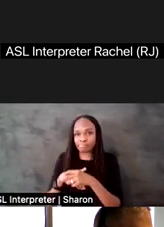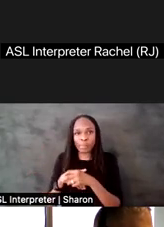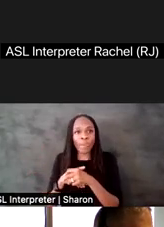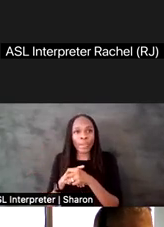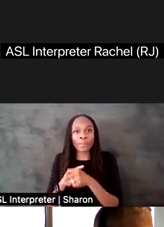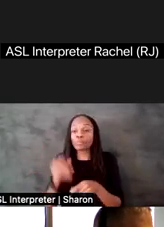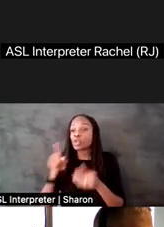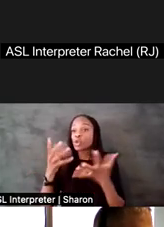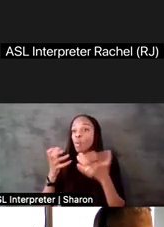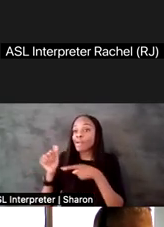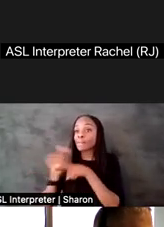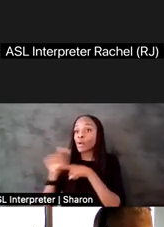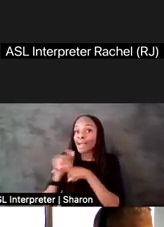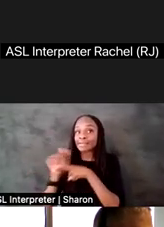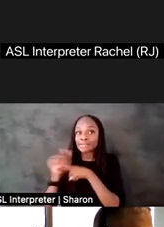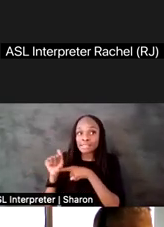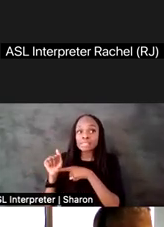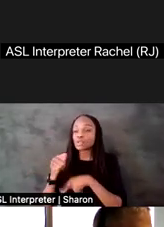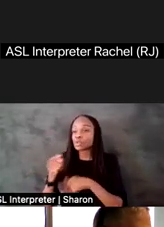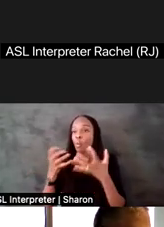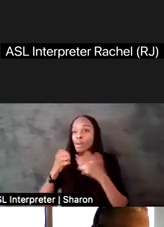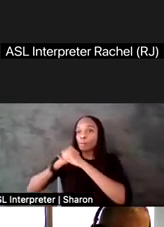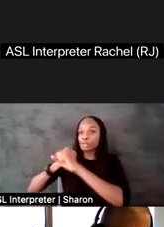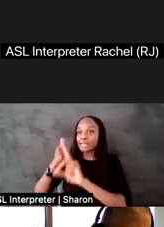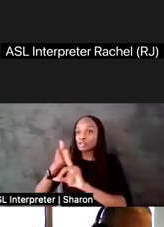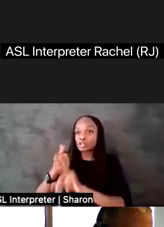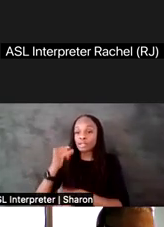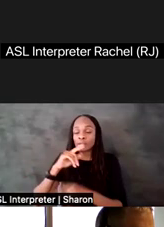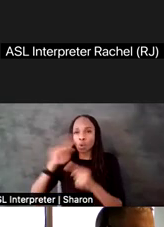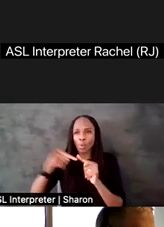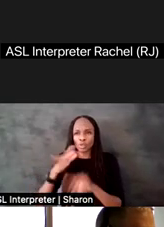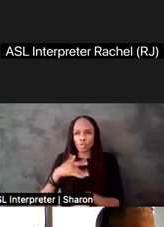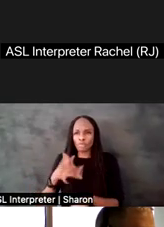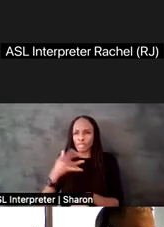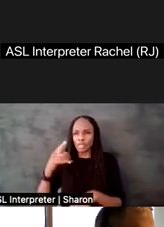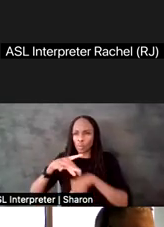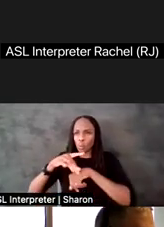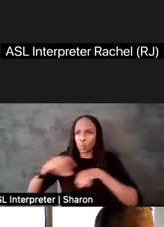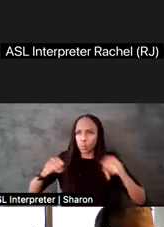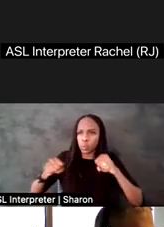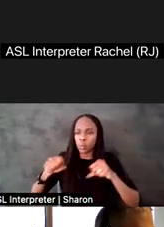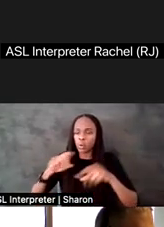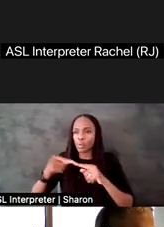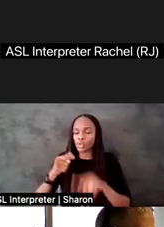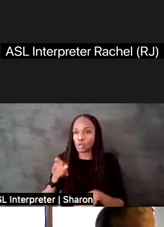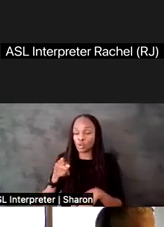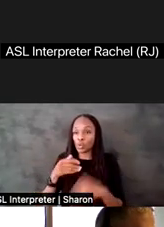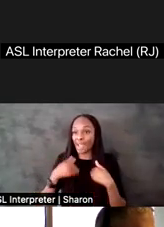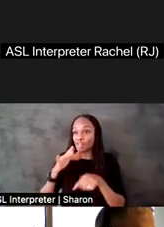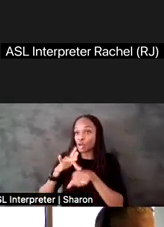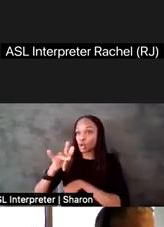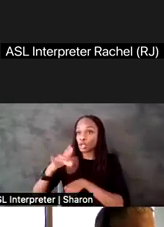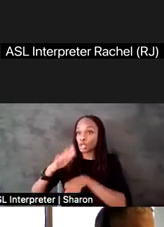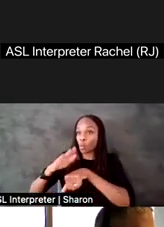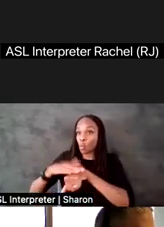want to practice and you want to protect yourself, of course, when you feel earthquake shaking, when you get an earthquake early warning,